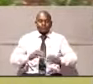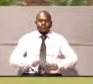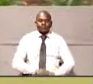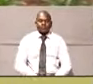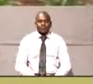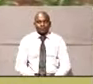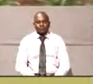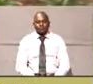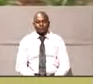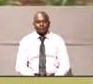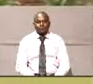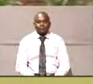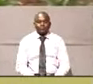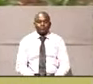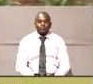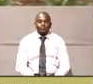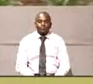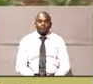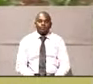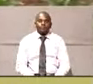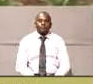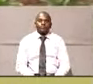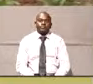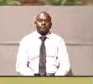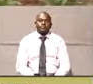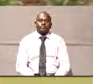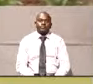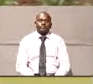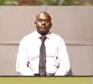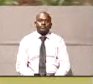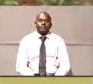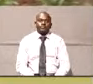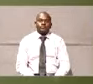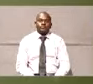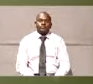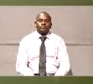Pathias Karekona and Tanaba Kenneth for UBC TV.